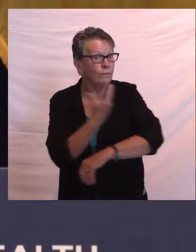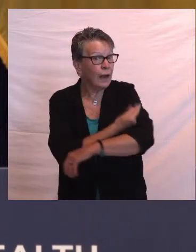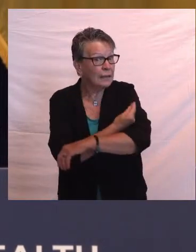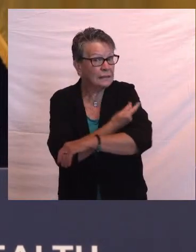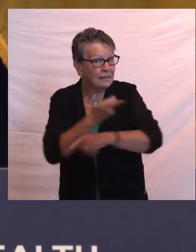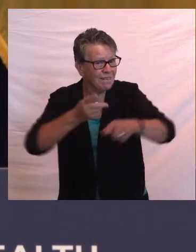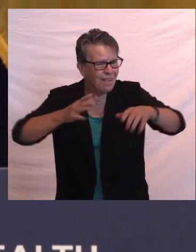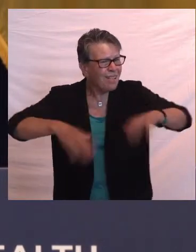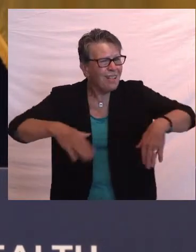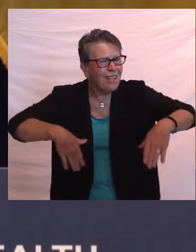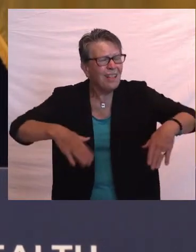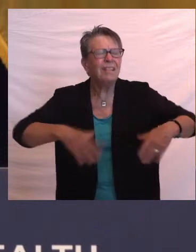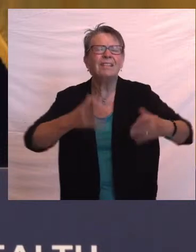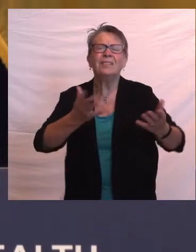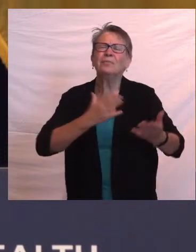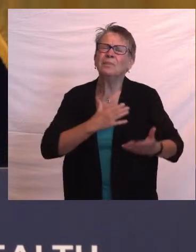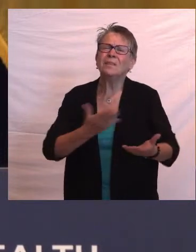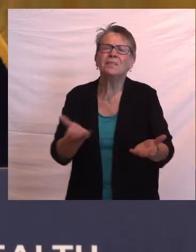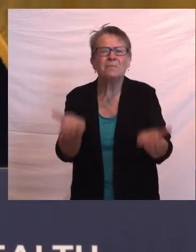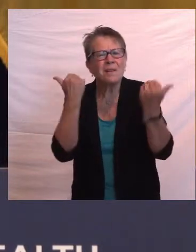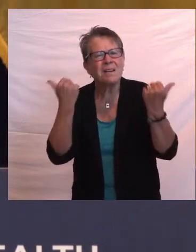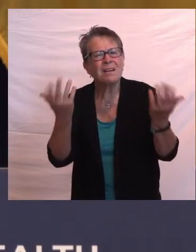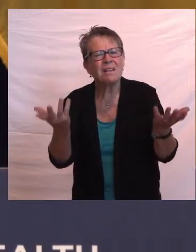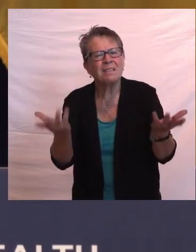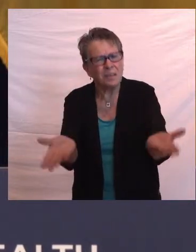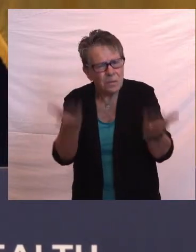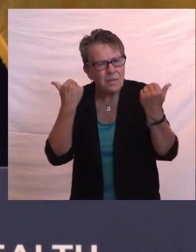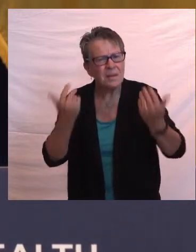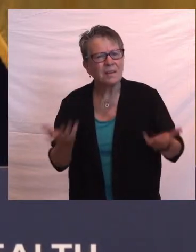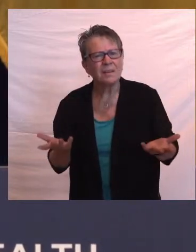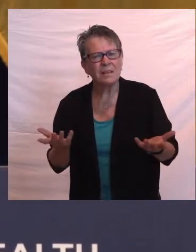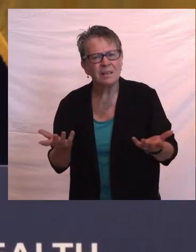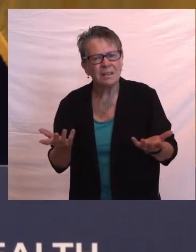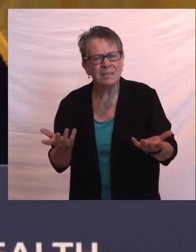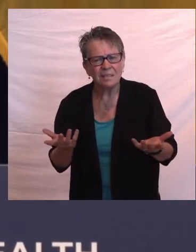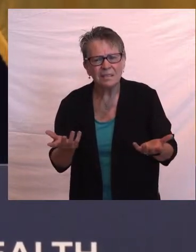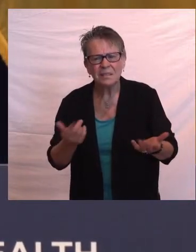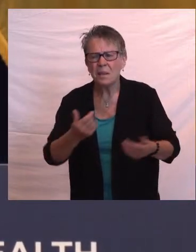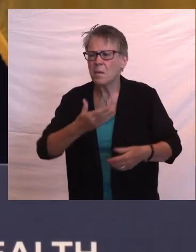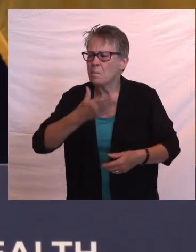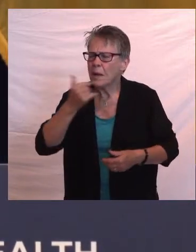get that process going. We know it is the #1 thing we can do to prevent this.